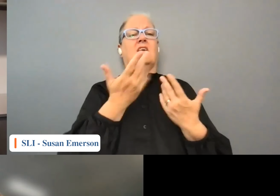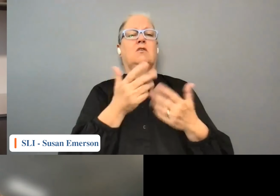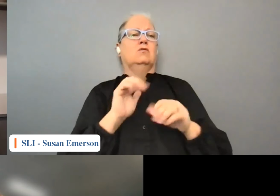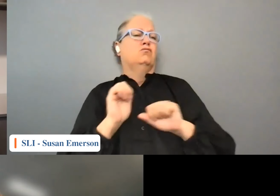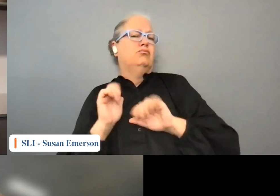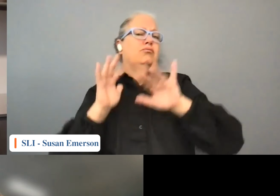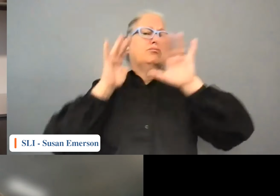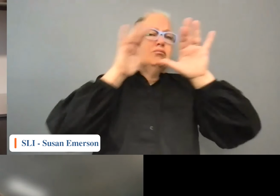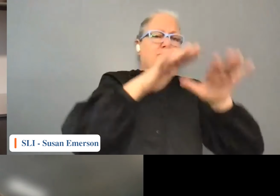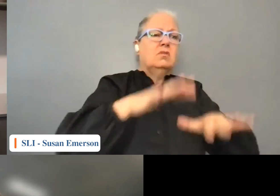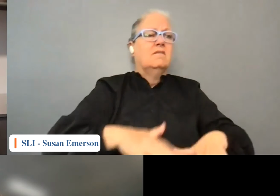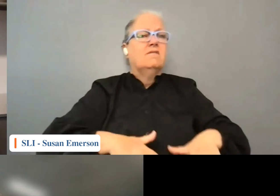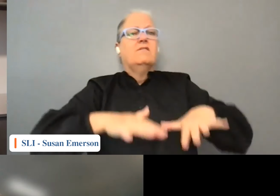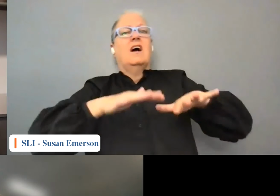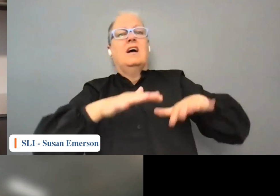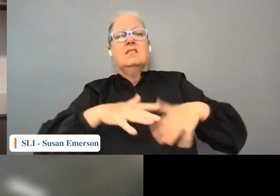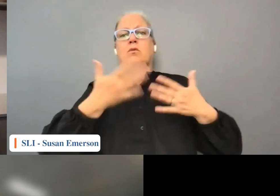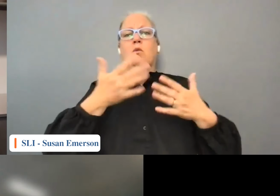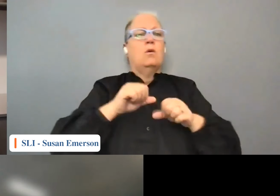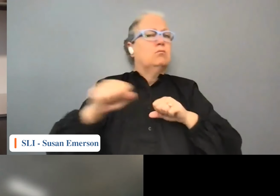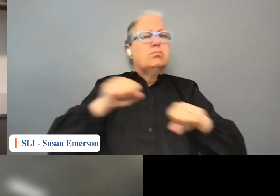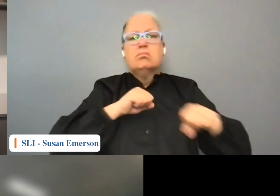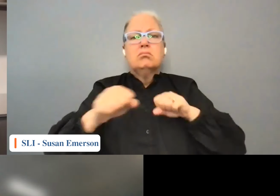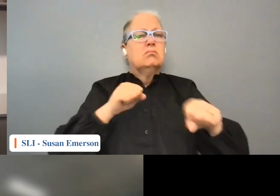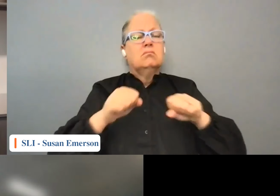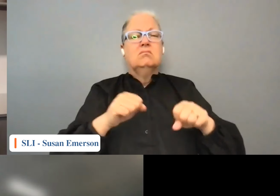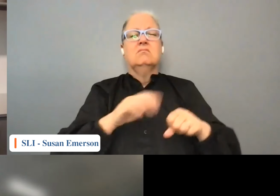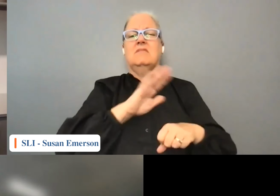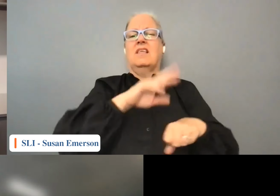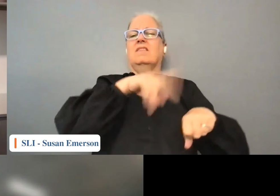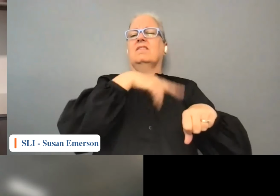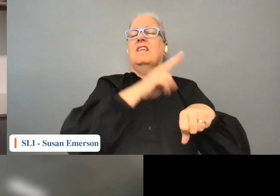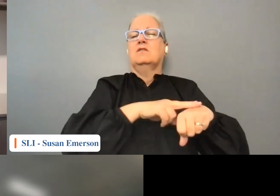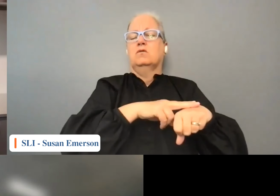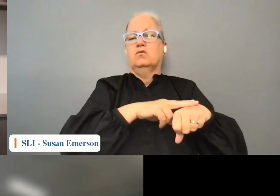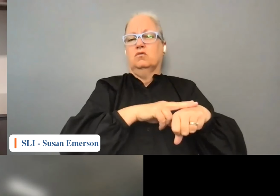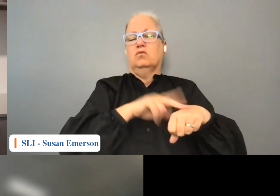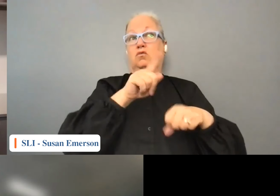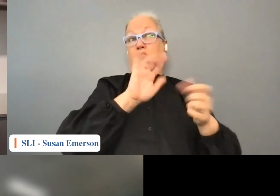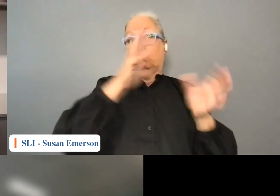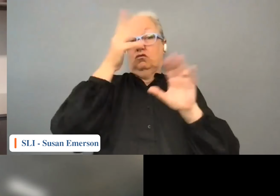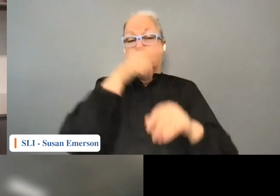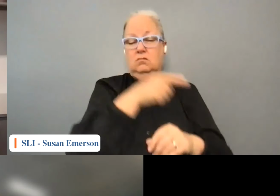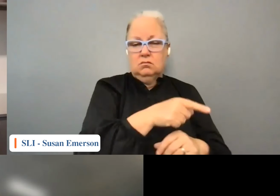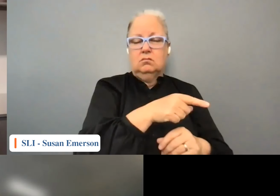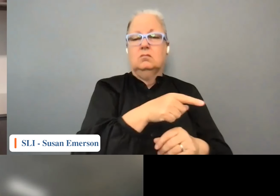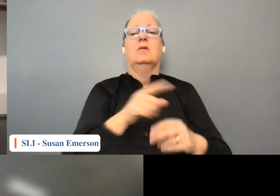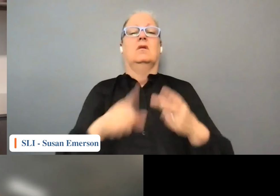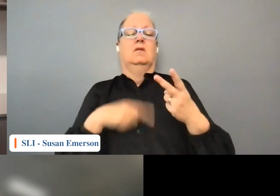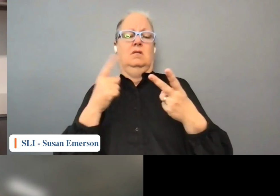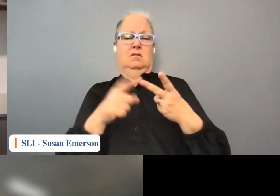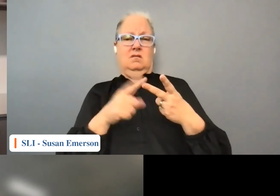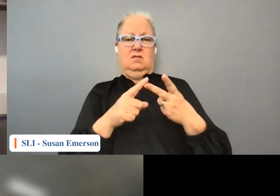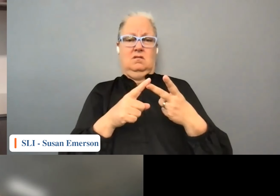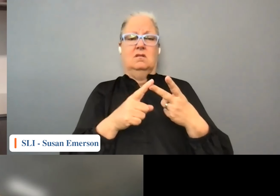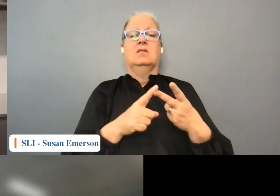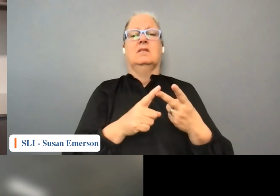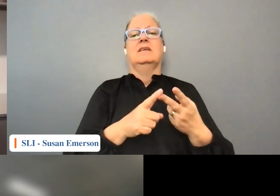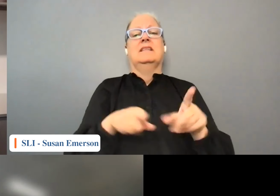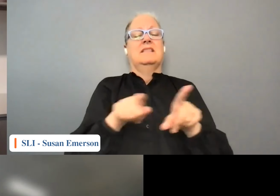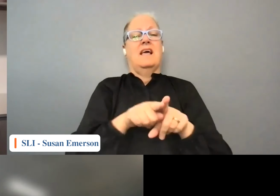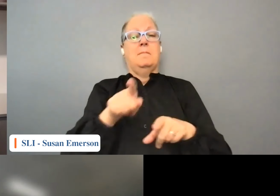of violence. It can also provide a role in providing vital and timely support to survivors of violence